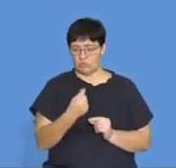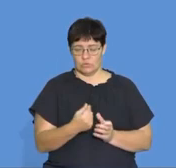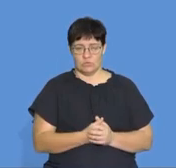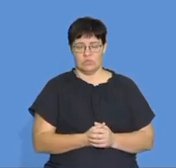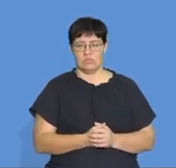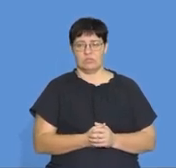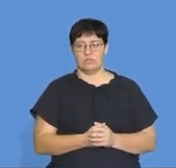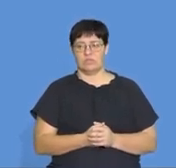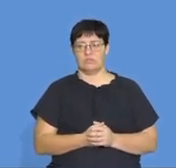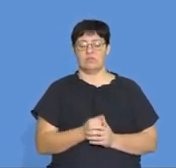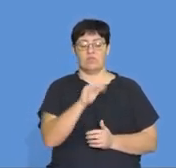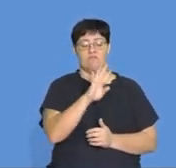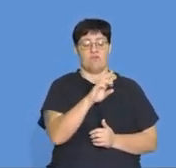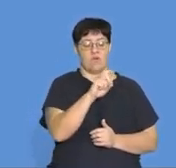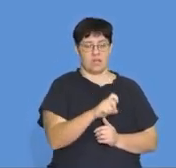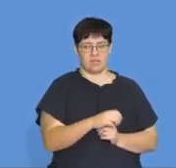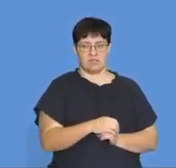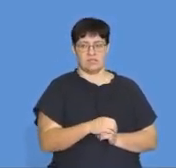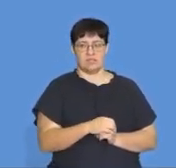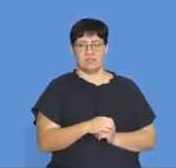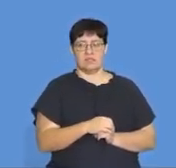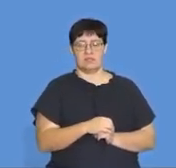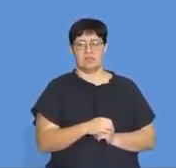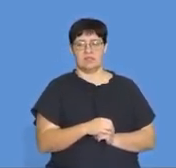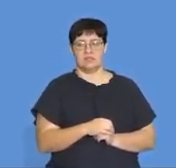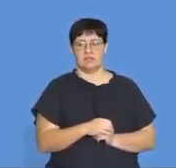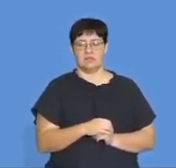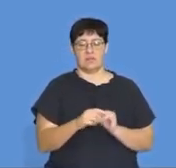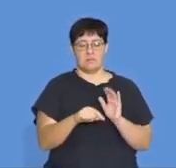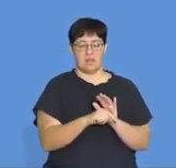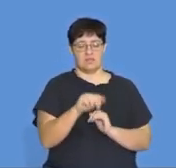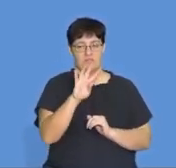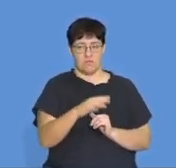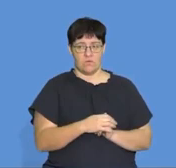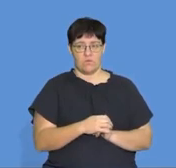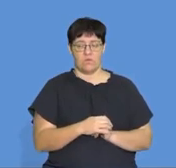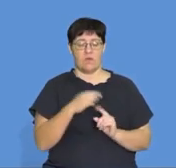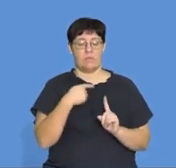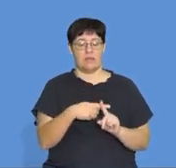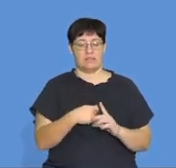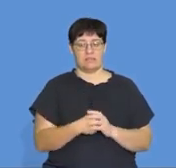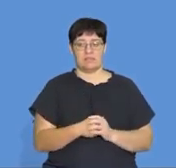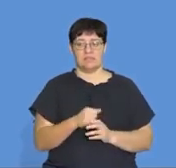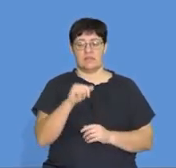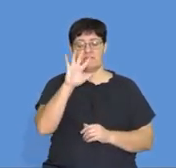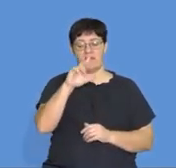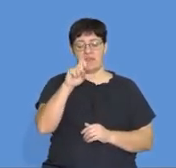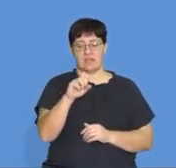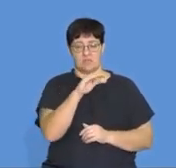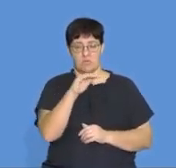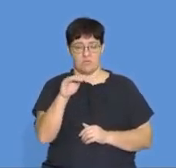So far I have 4x, just to rewrite it quickly, minus 4 plus